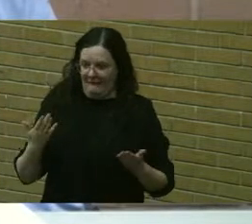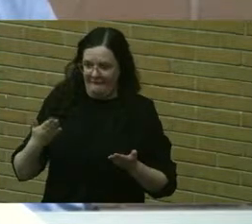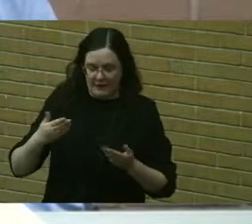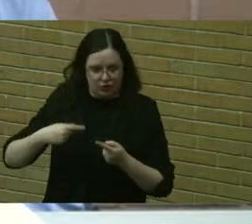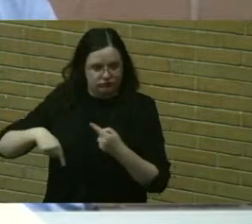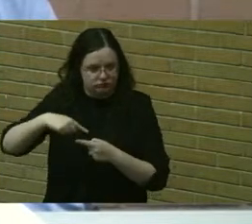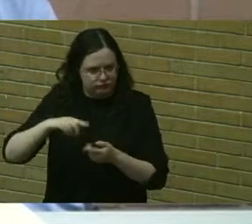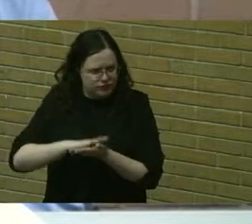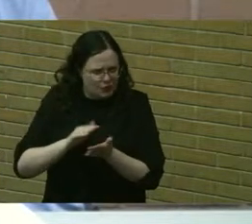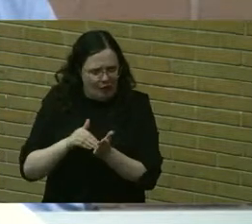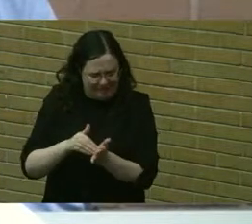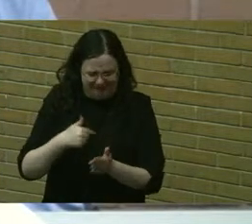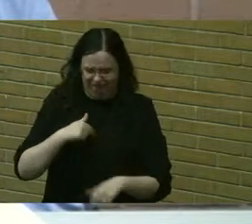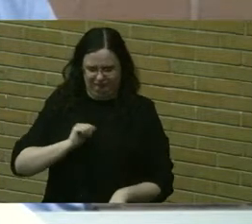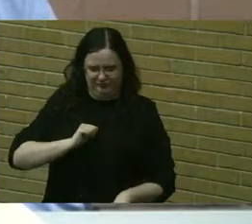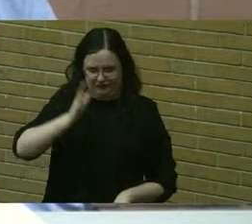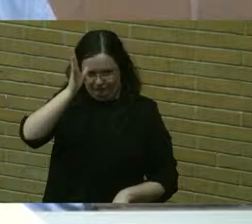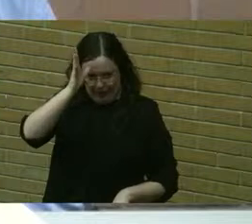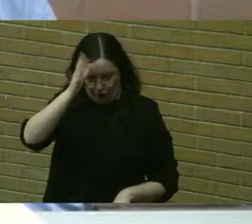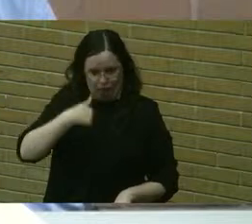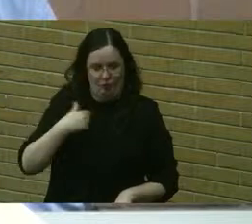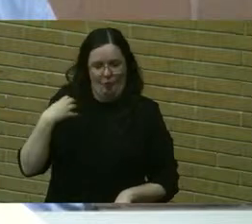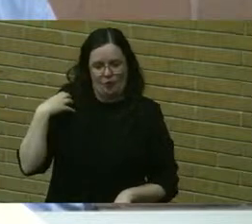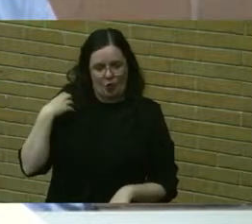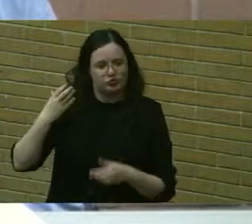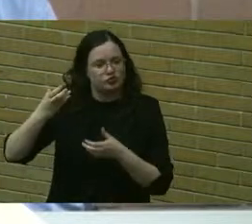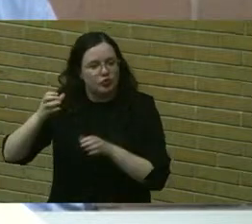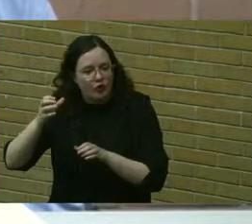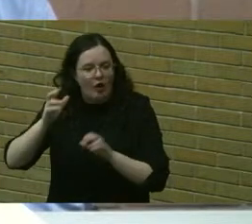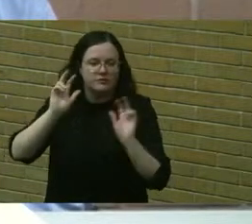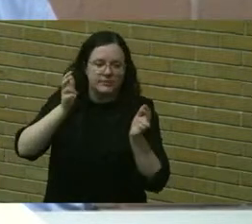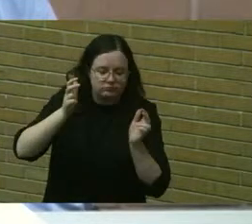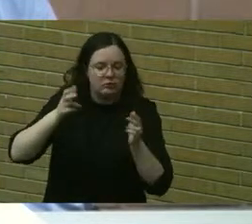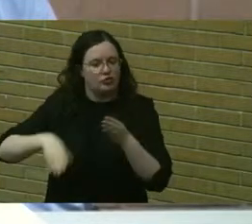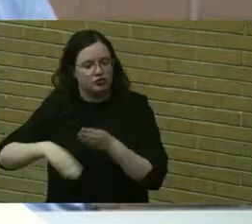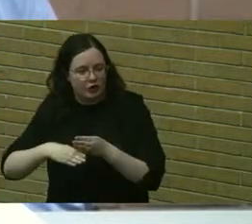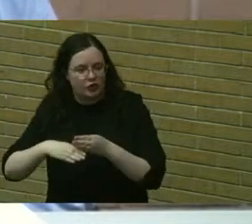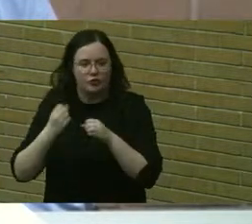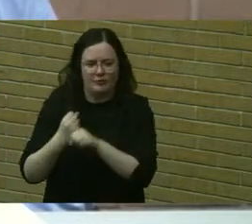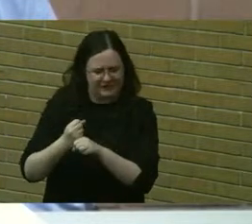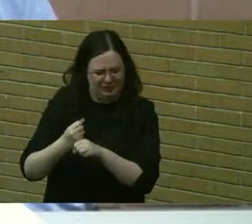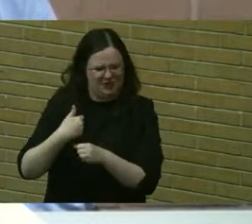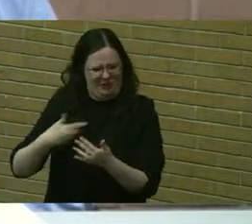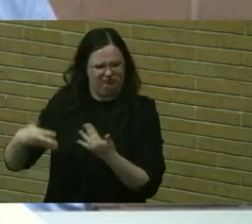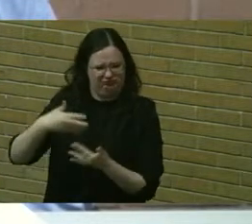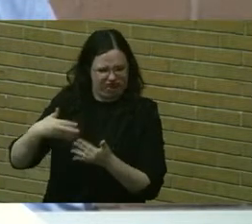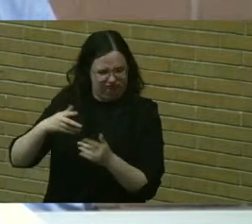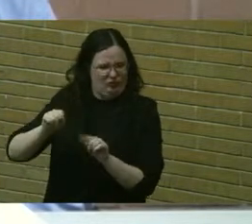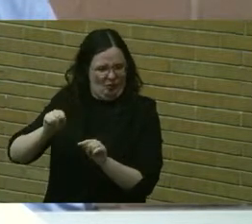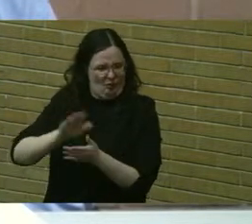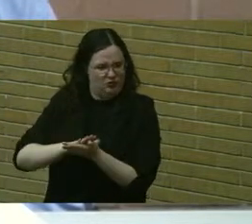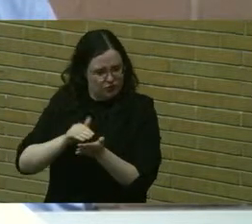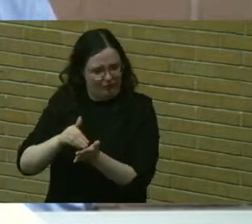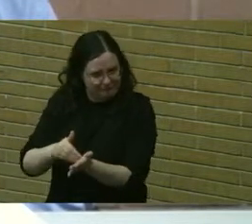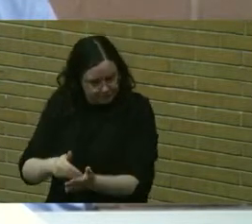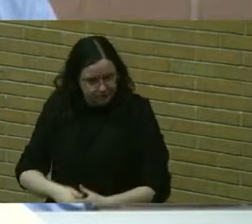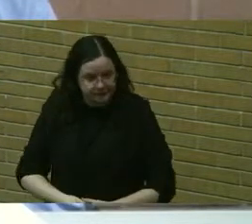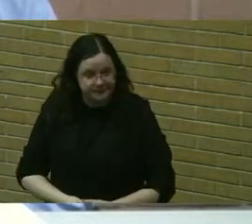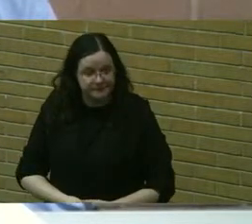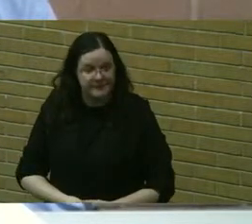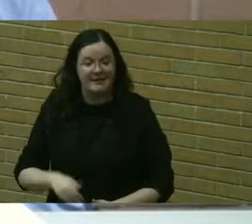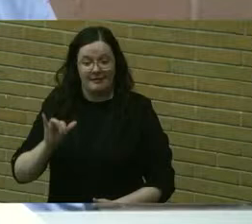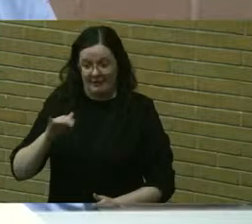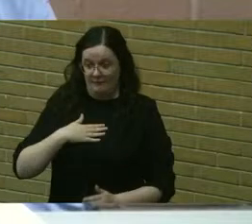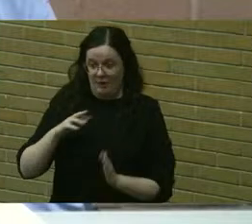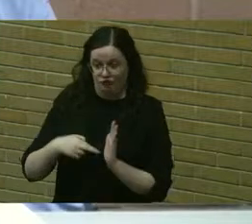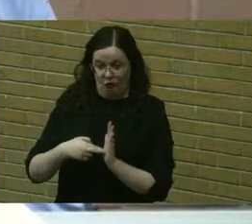as a parent and as a coach of lacrosse, basketball, soccer, baseball. In that role, Brighton parents entrusted me to